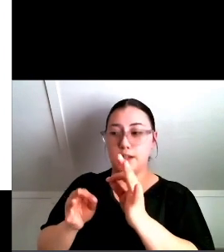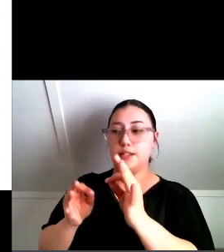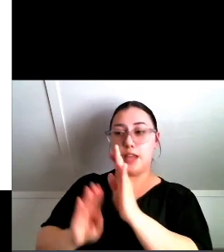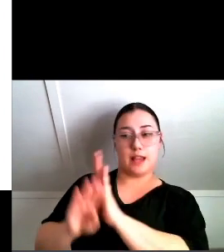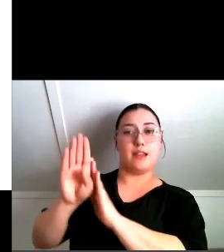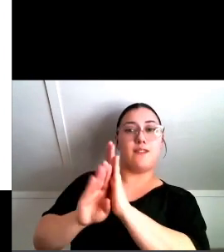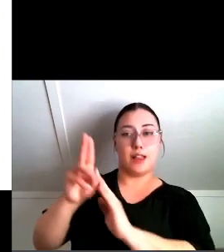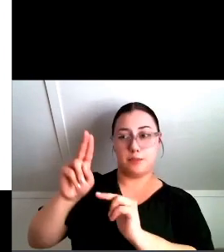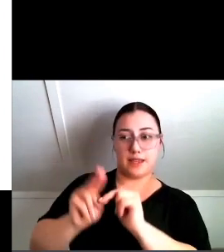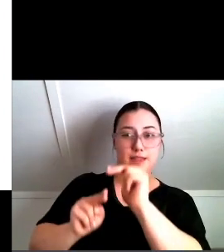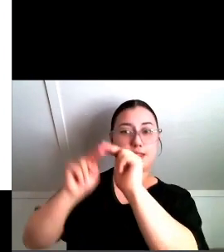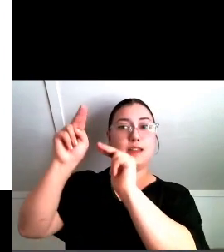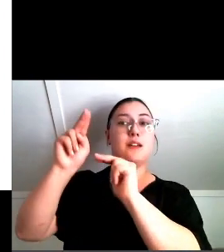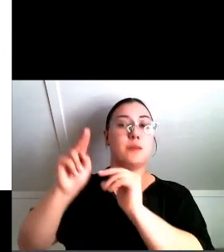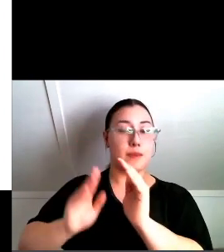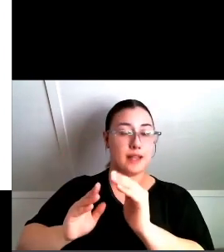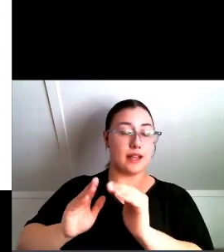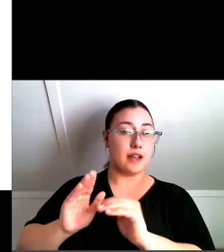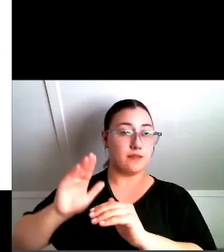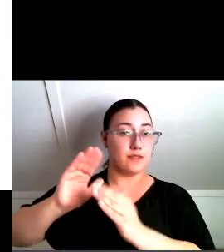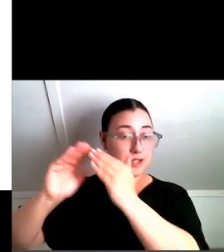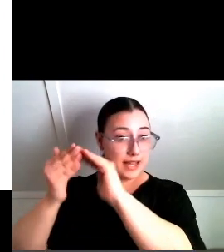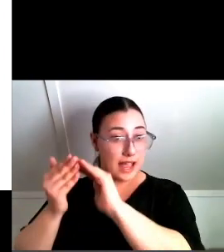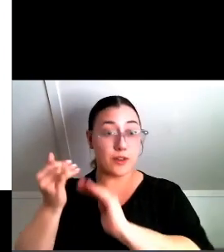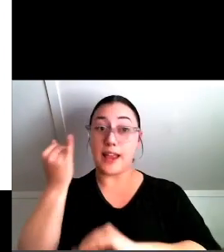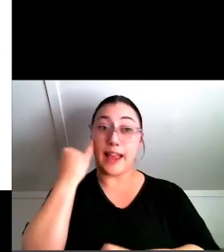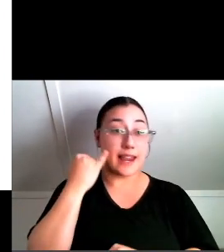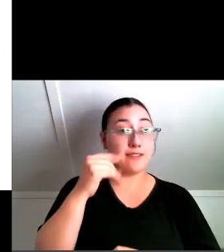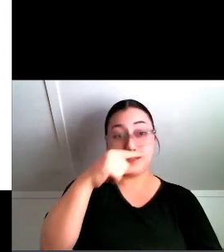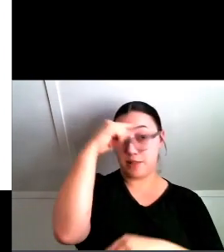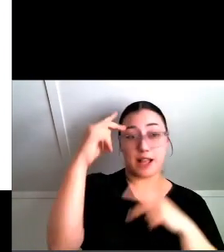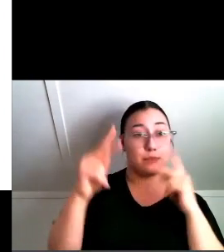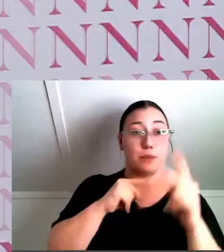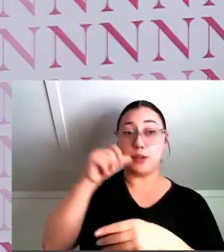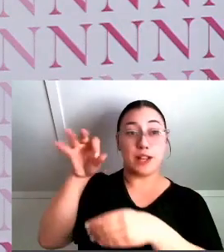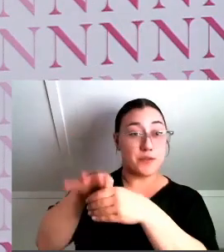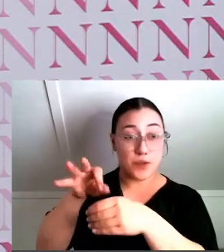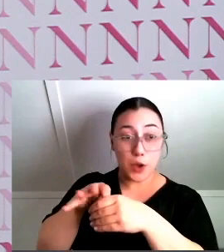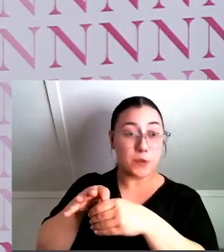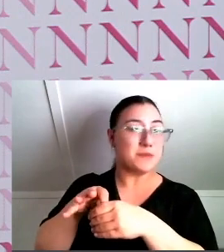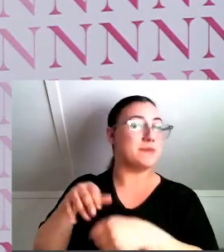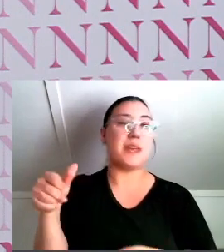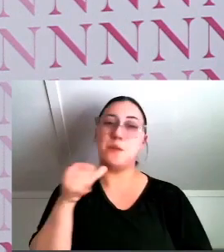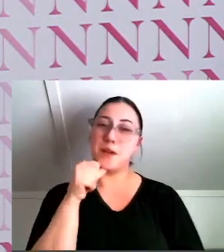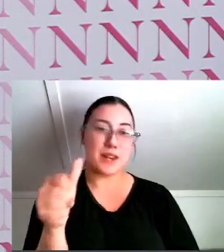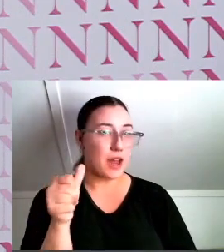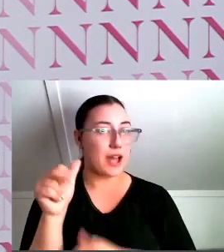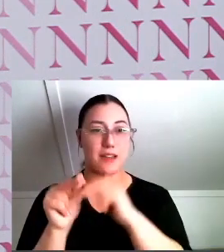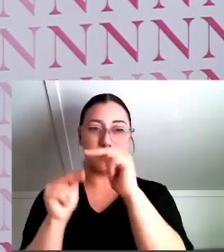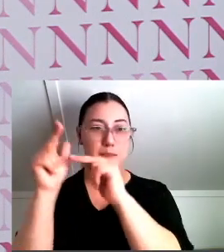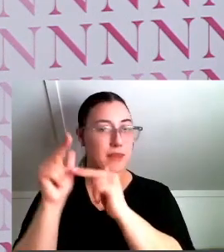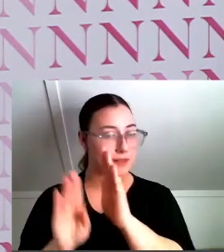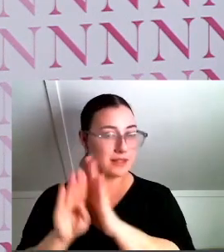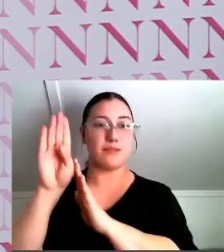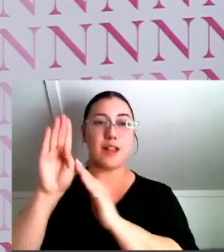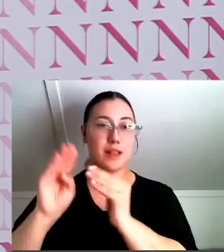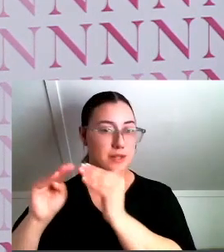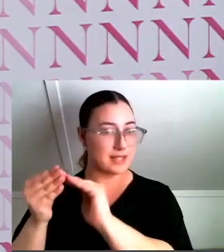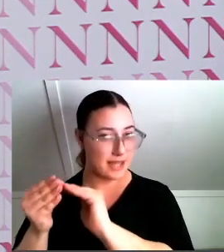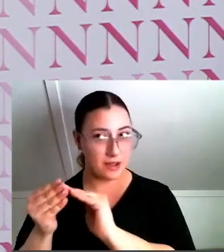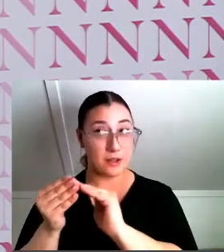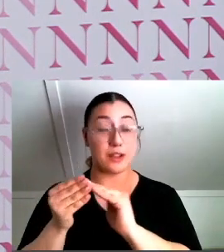charter, it would not have been created as a town. After doing a number of projects where we documented this,